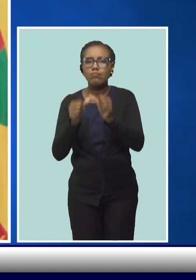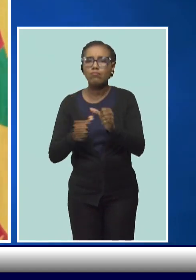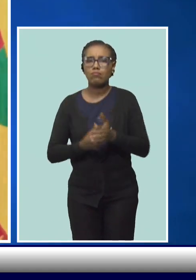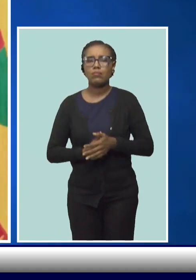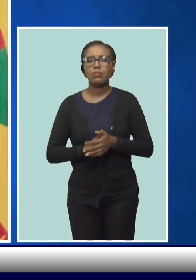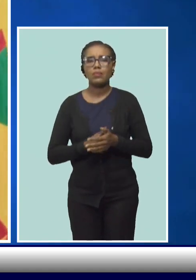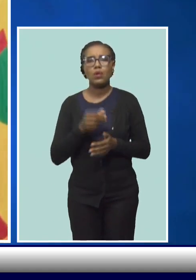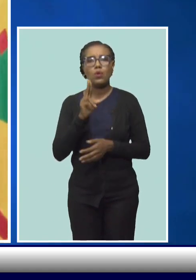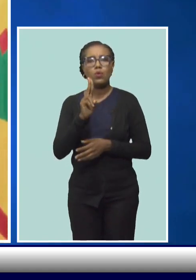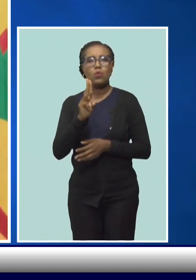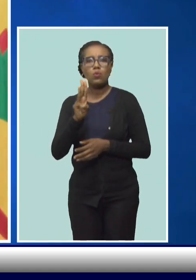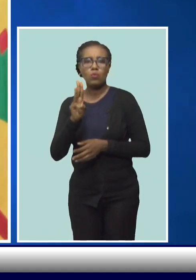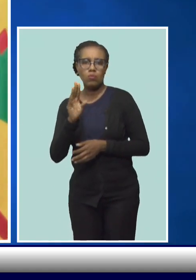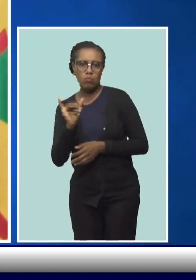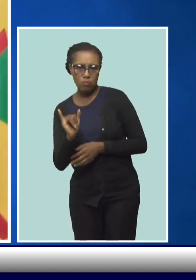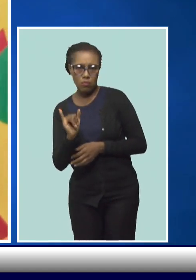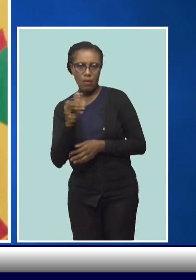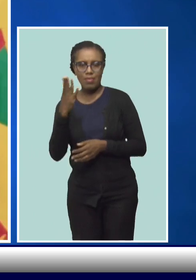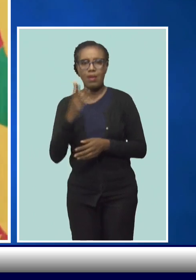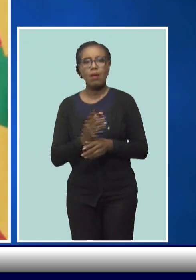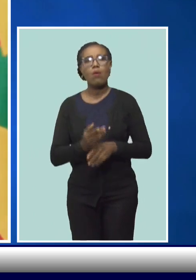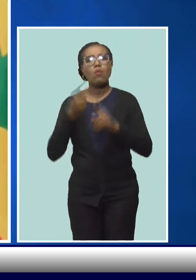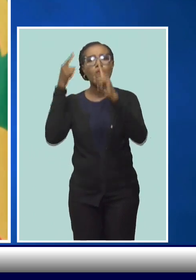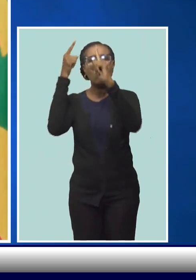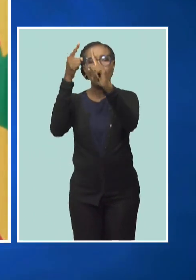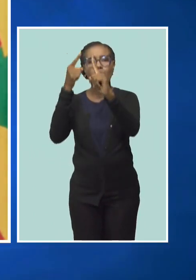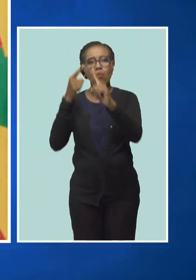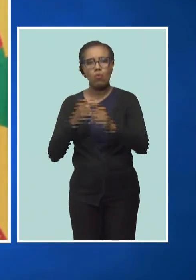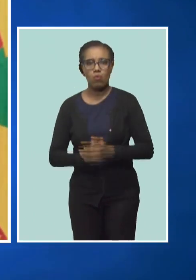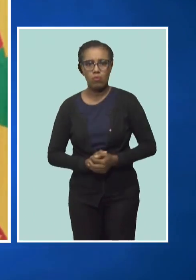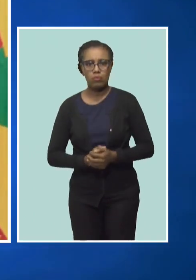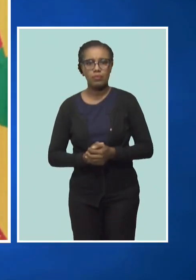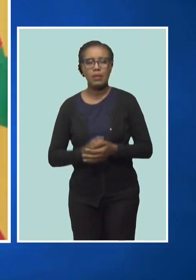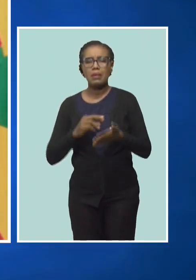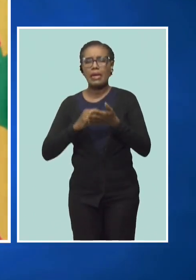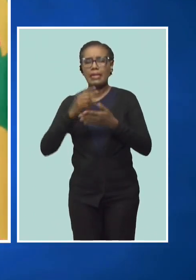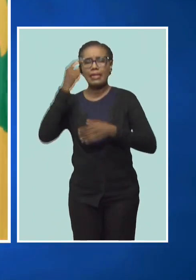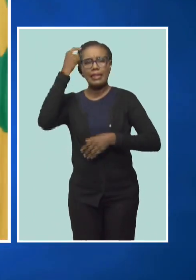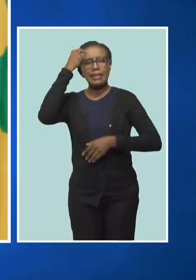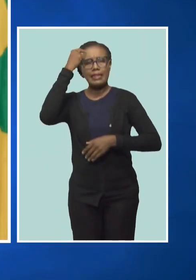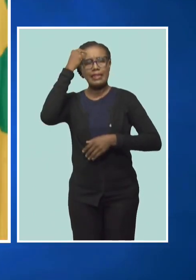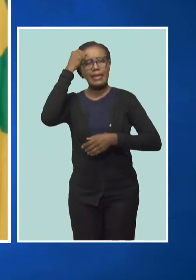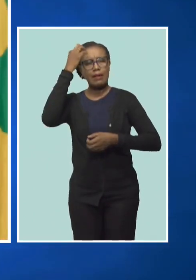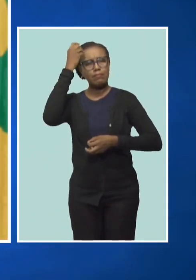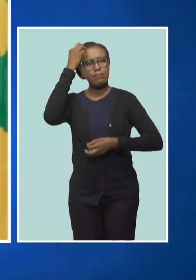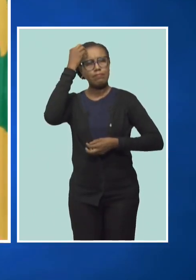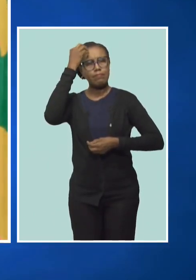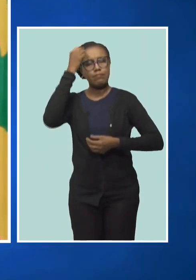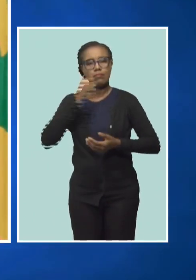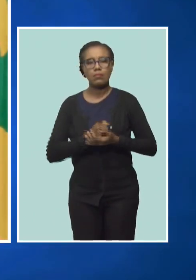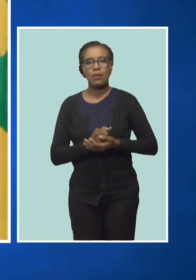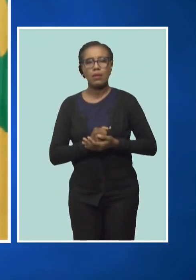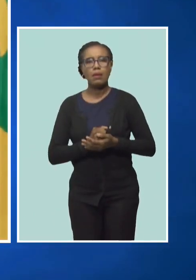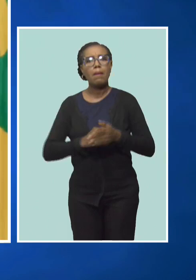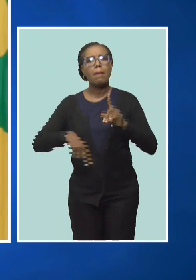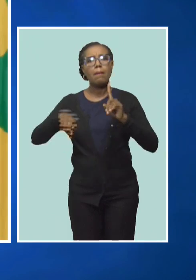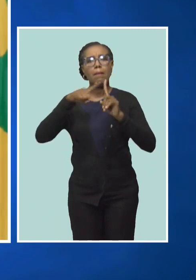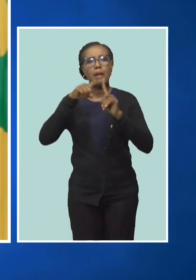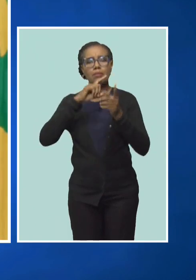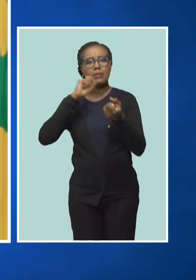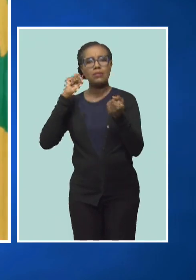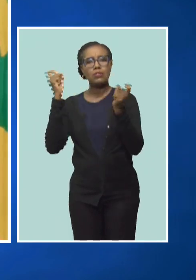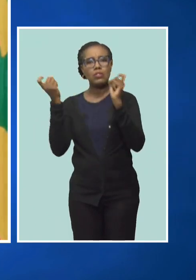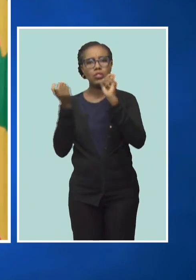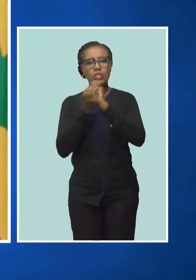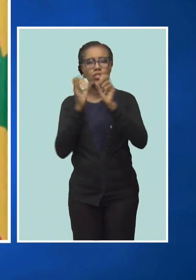the university's mission, being critical thinkers positively transforming